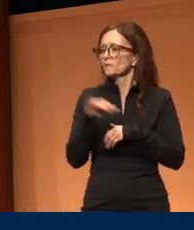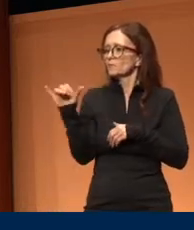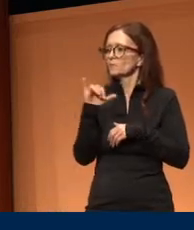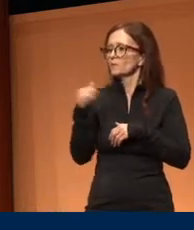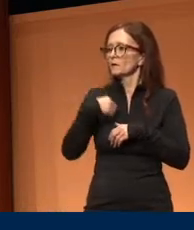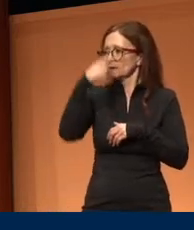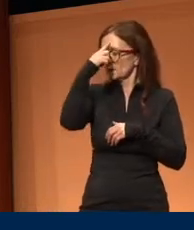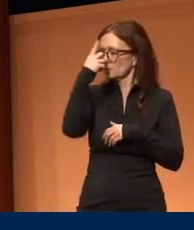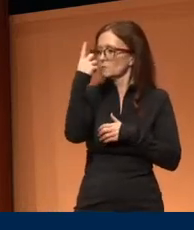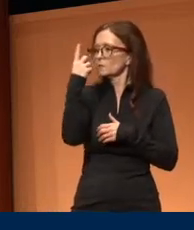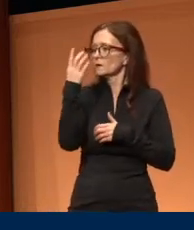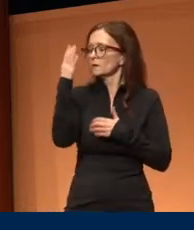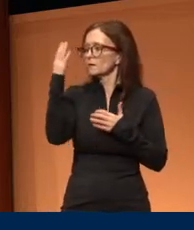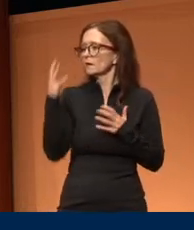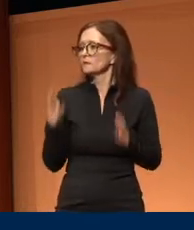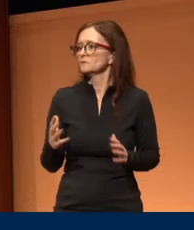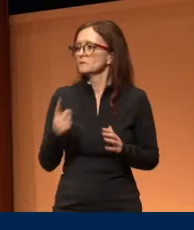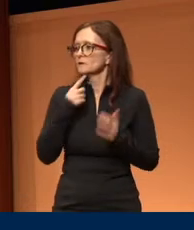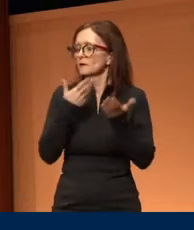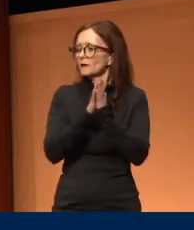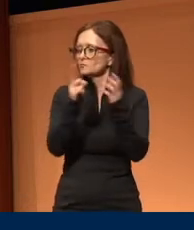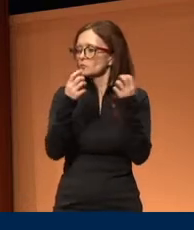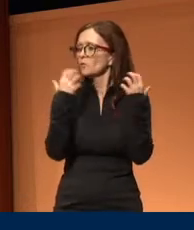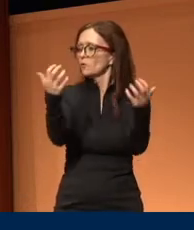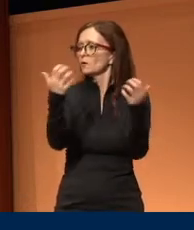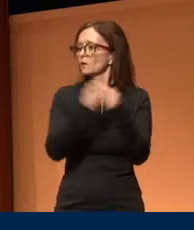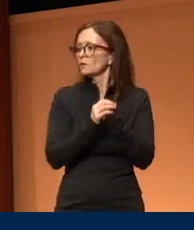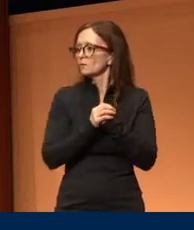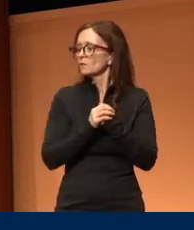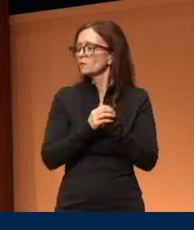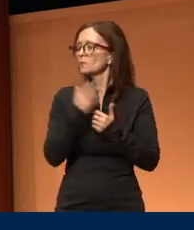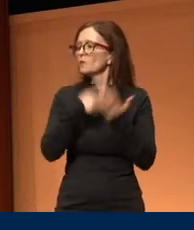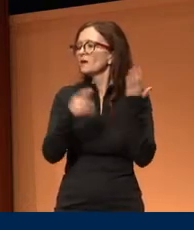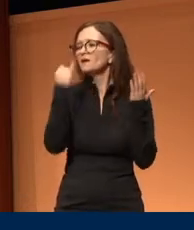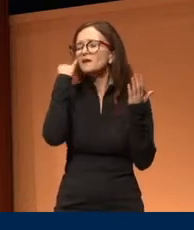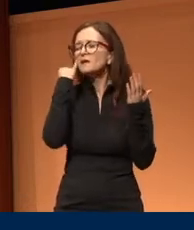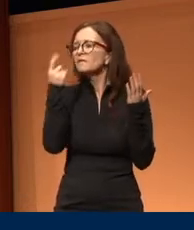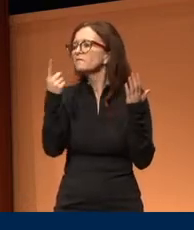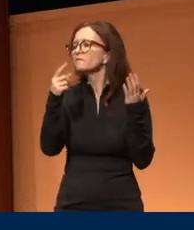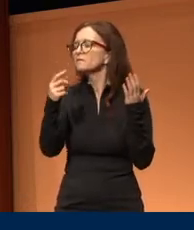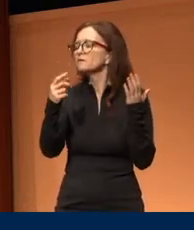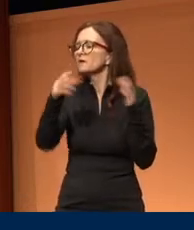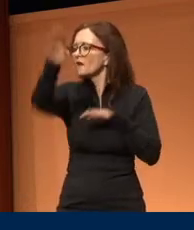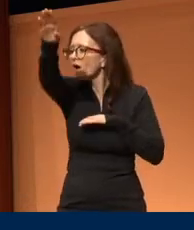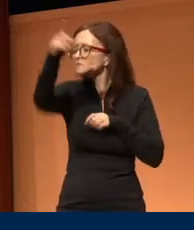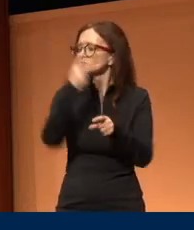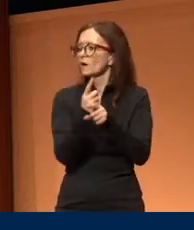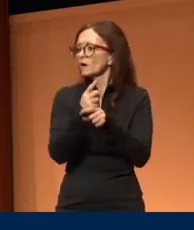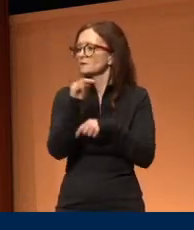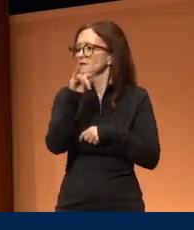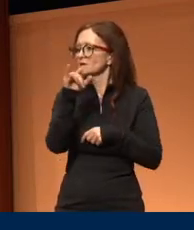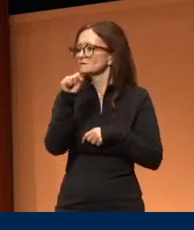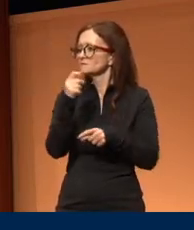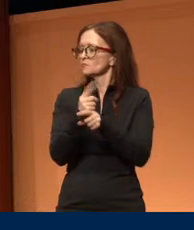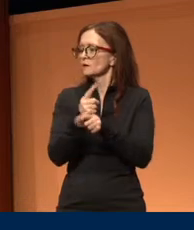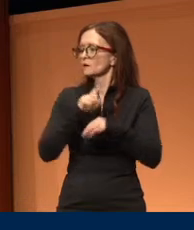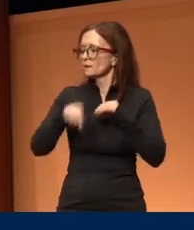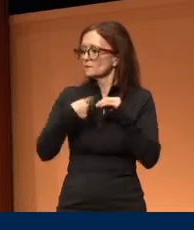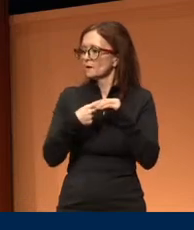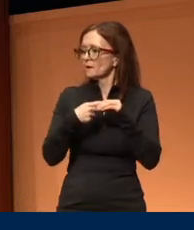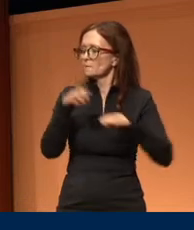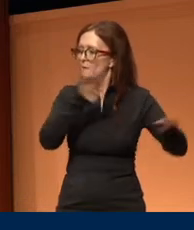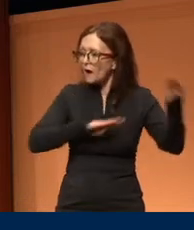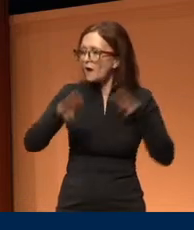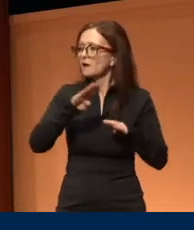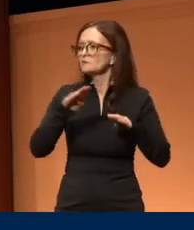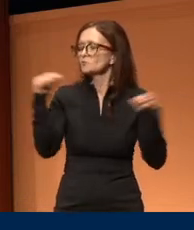one of the lectures she asked like her audiences, like, what if the Nazis are right about their biology or